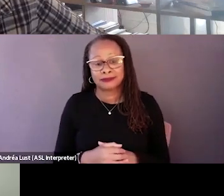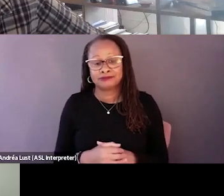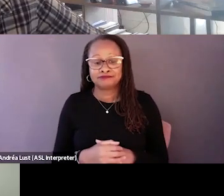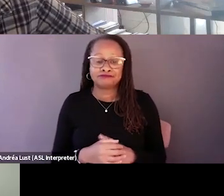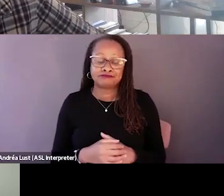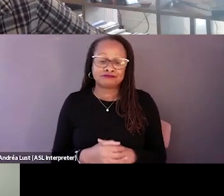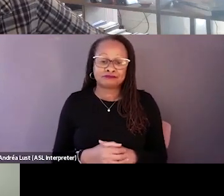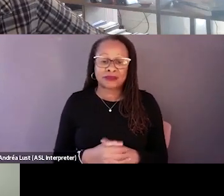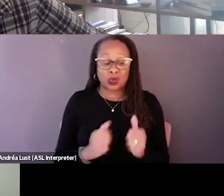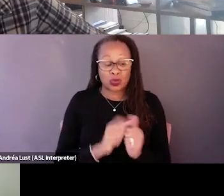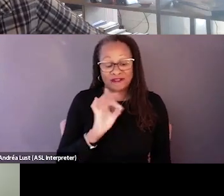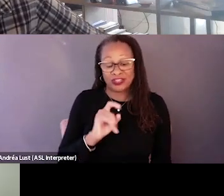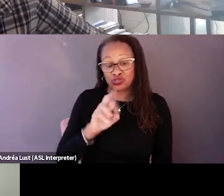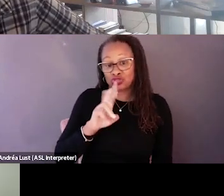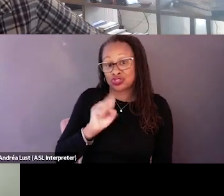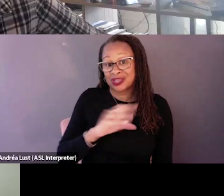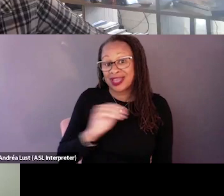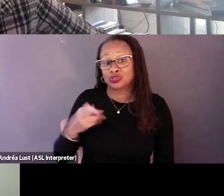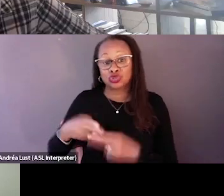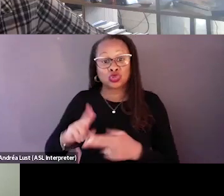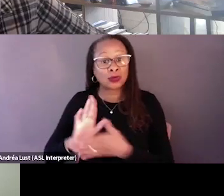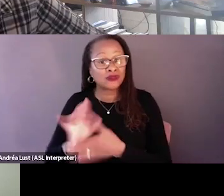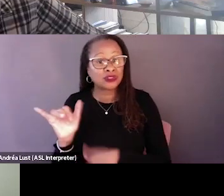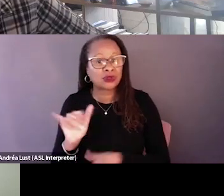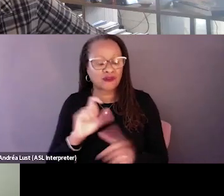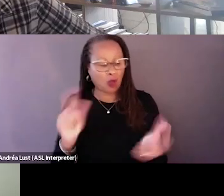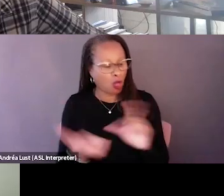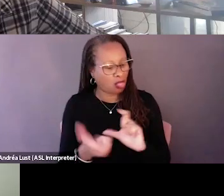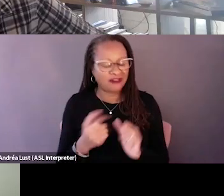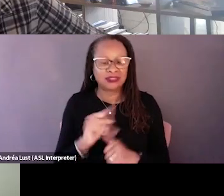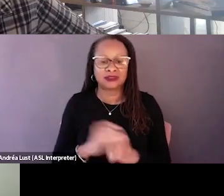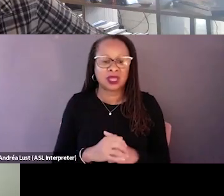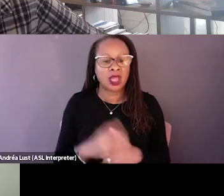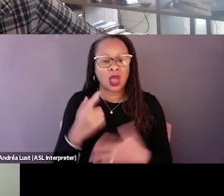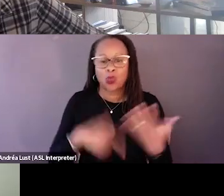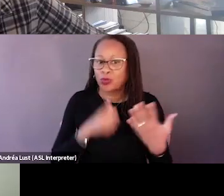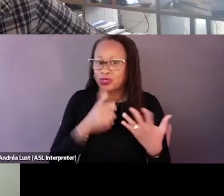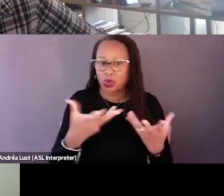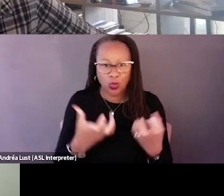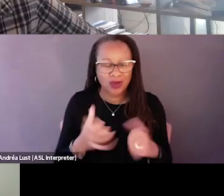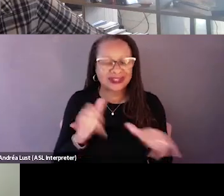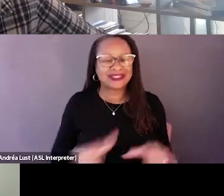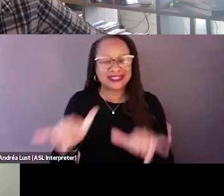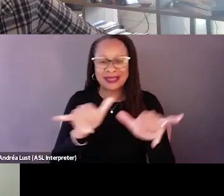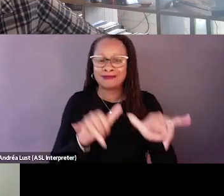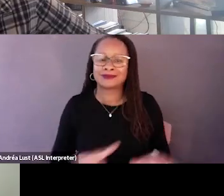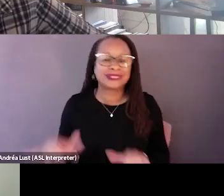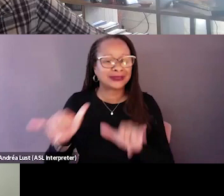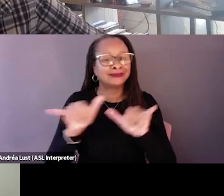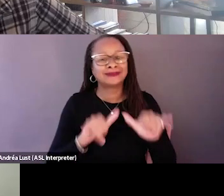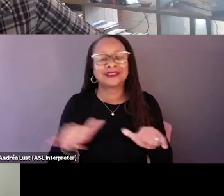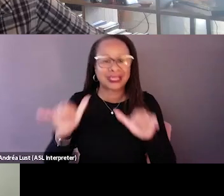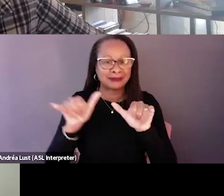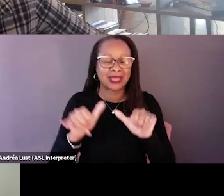both with features and shorts and all of it. And what we don't want is the same old, right?